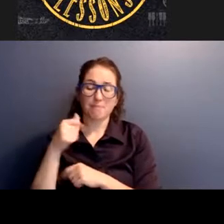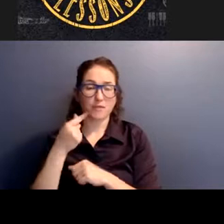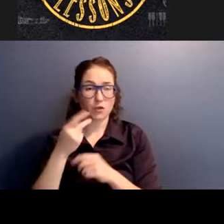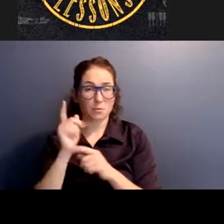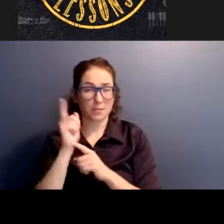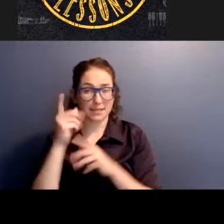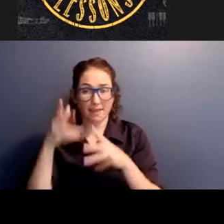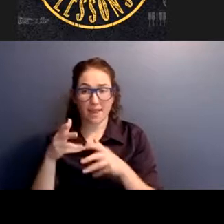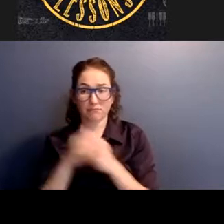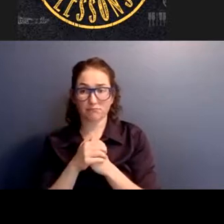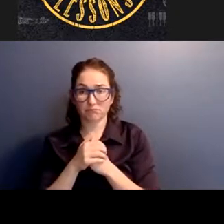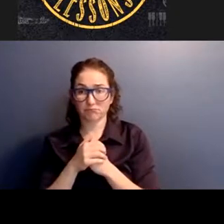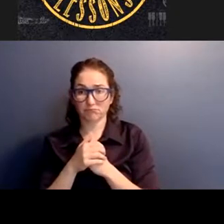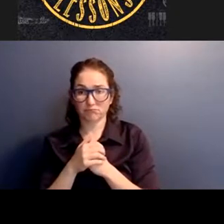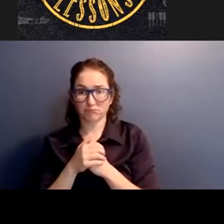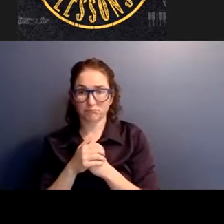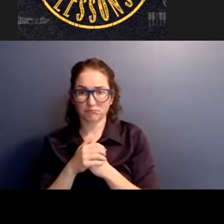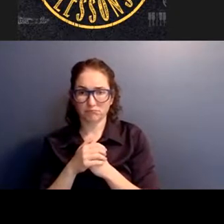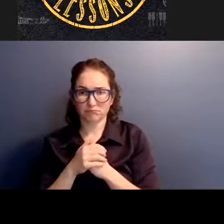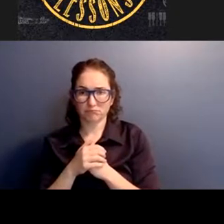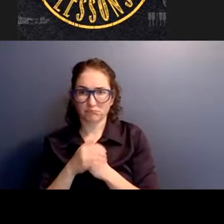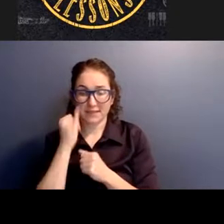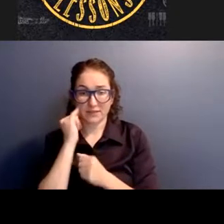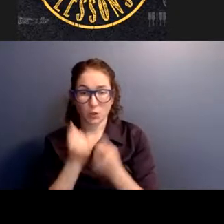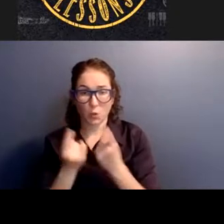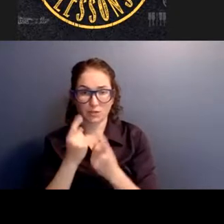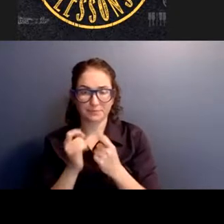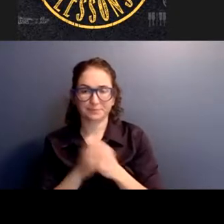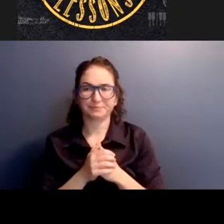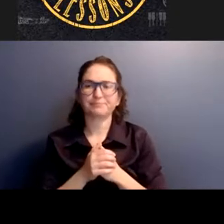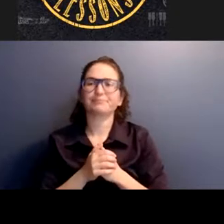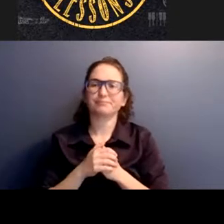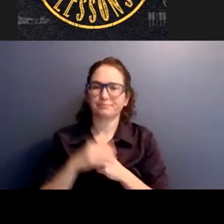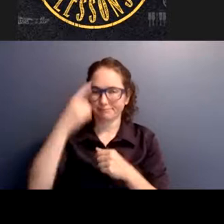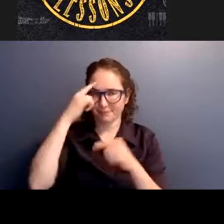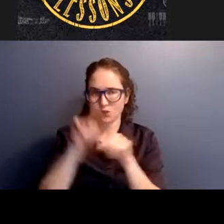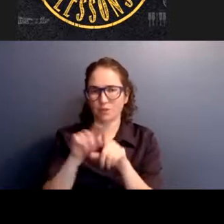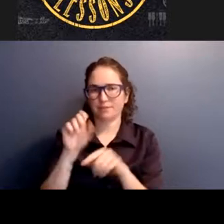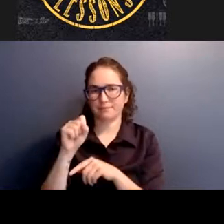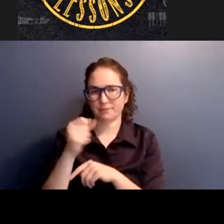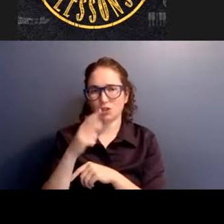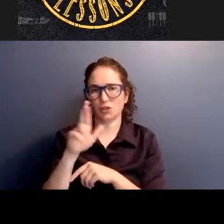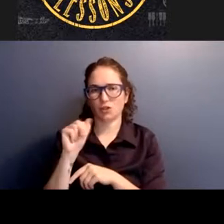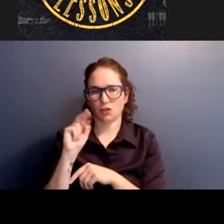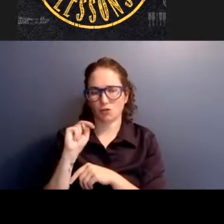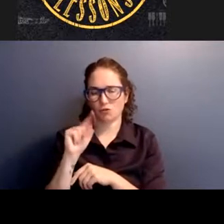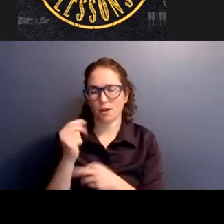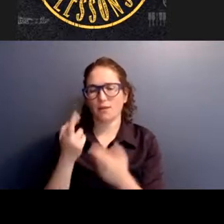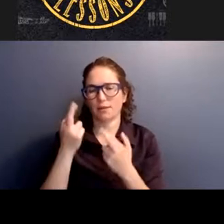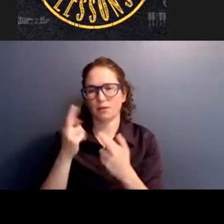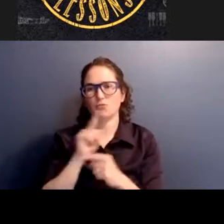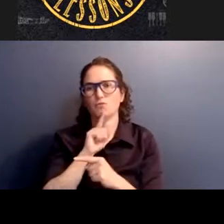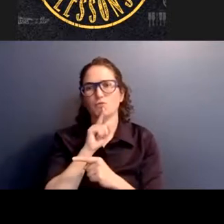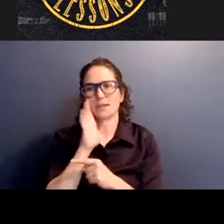anyone else, let me check this chat. Yes, I do agree that these grant recommendations are going to be